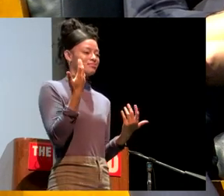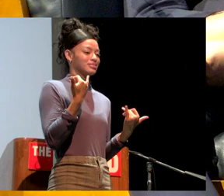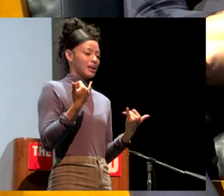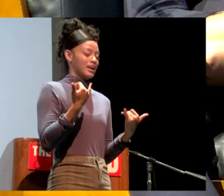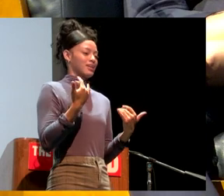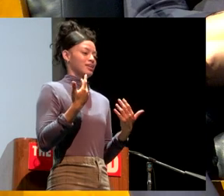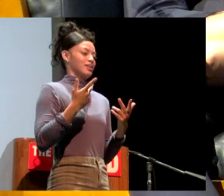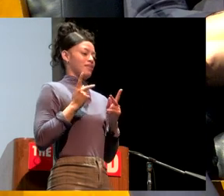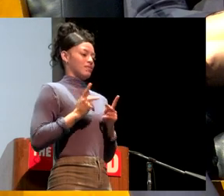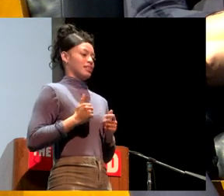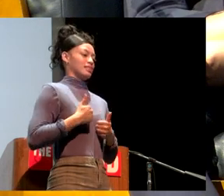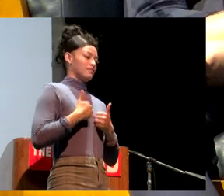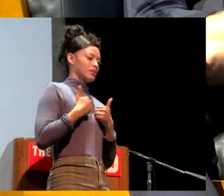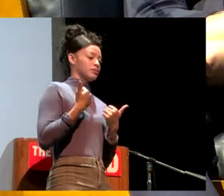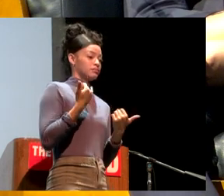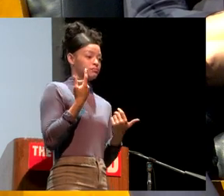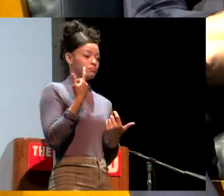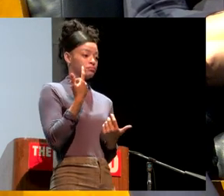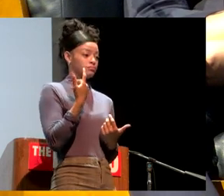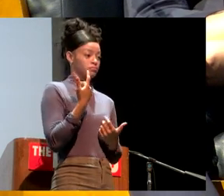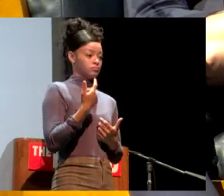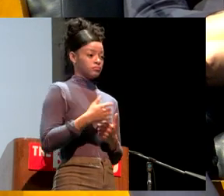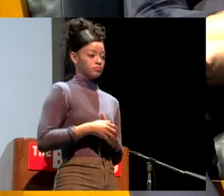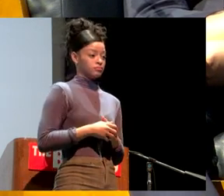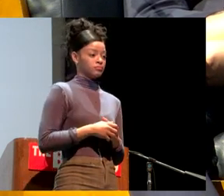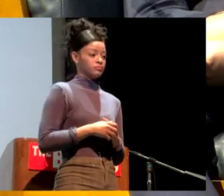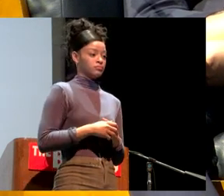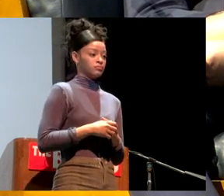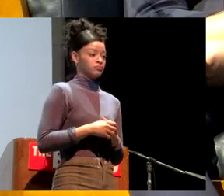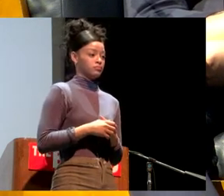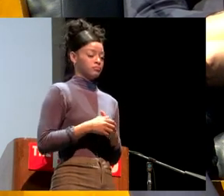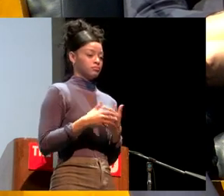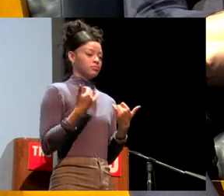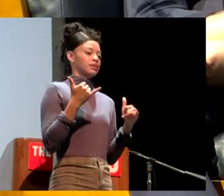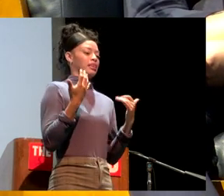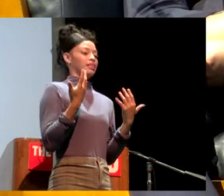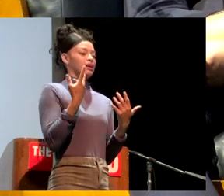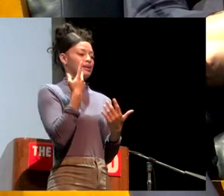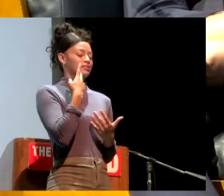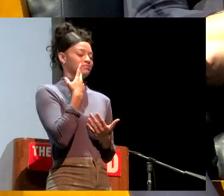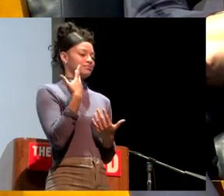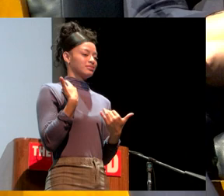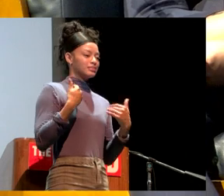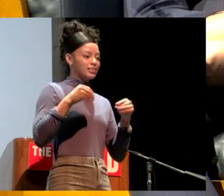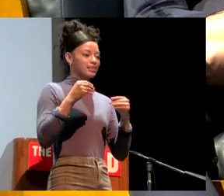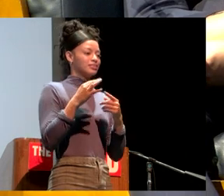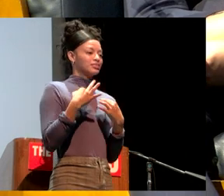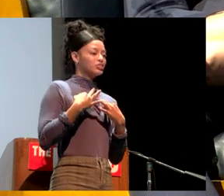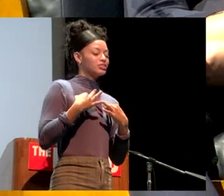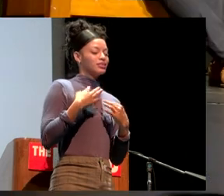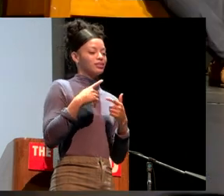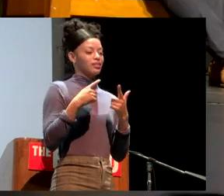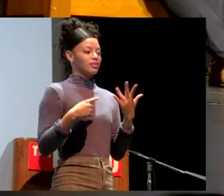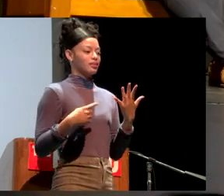potentially spiritual, closer to the people you love, and consume less shit and you know, take real good stuff every